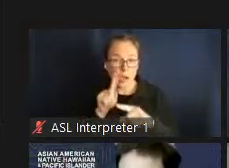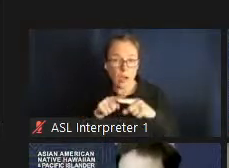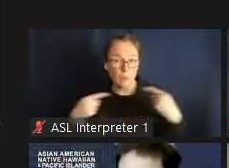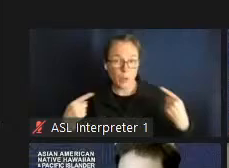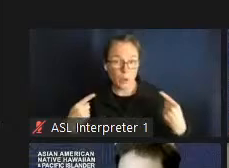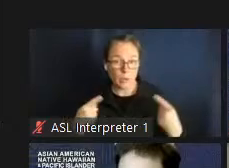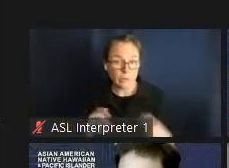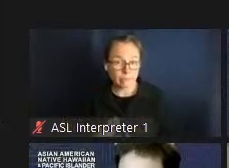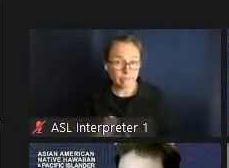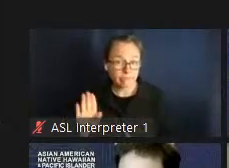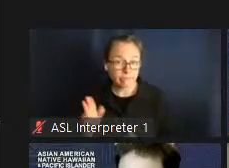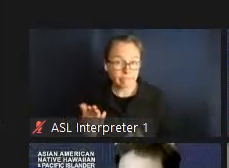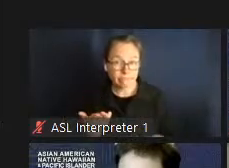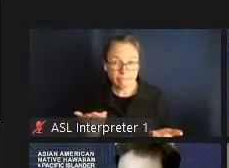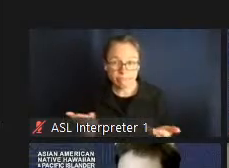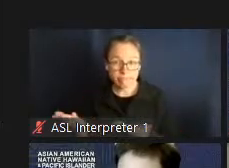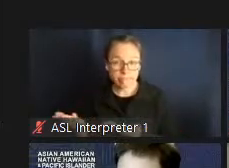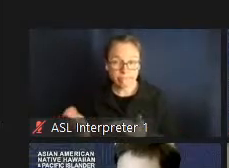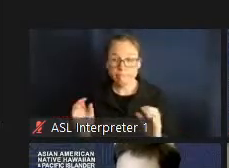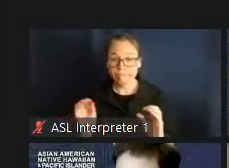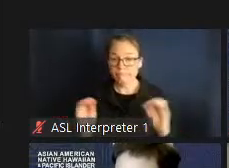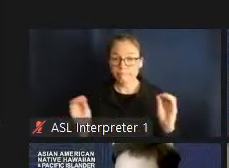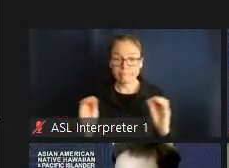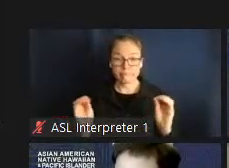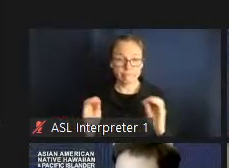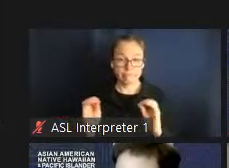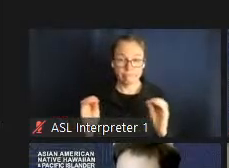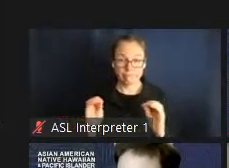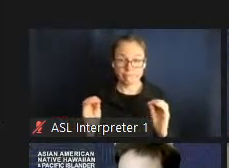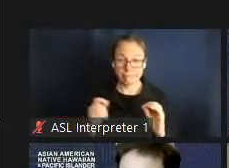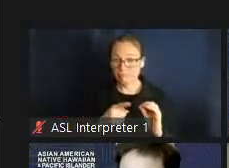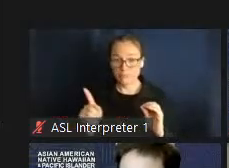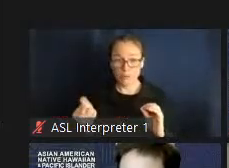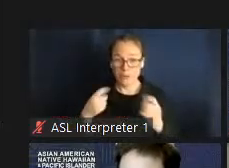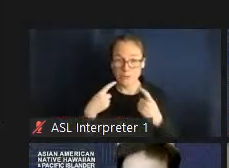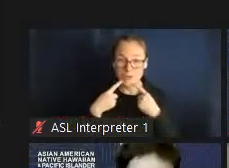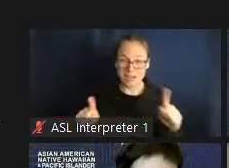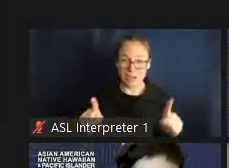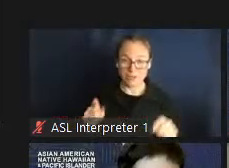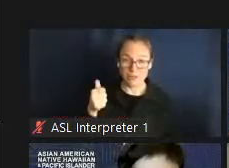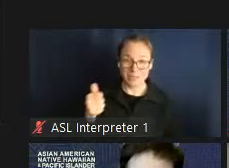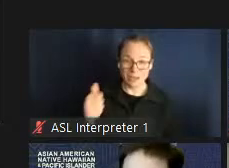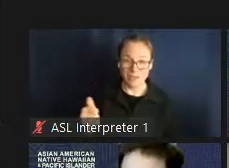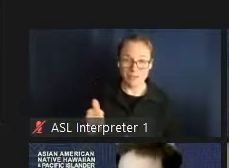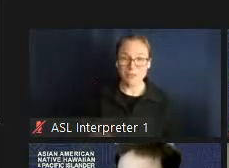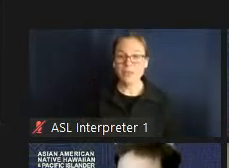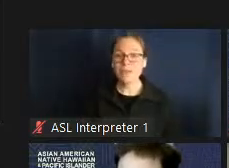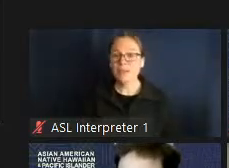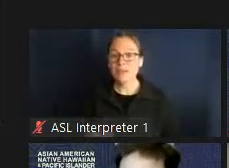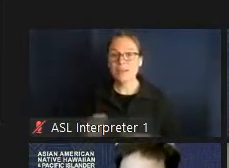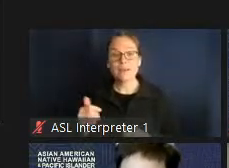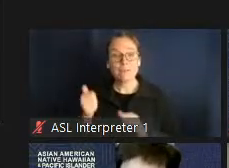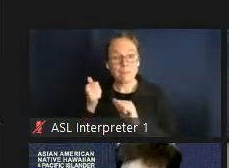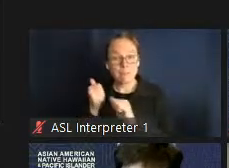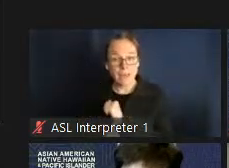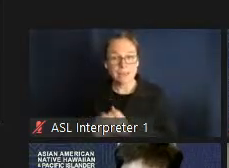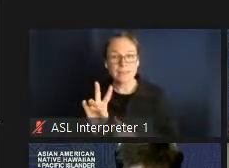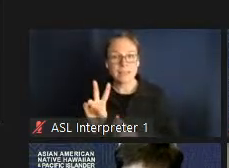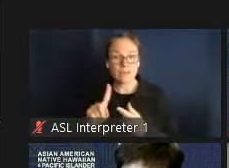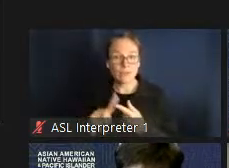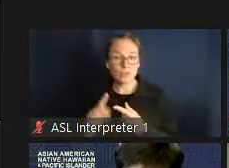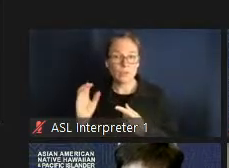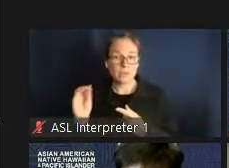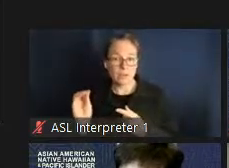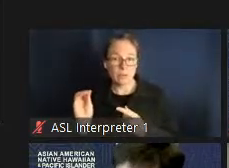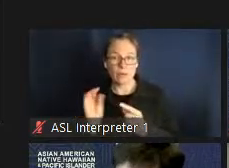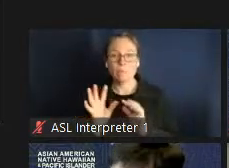sign. I don't see the results, so you'll have to announce them. The motion passes 7-0. Thank you